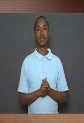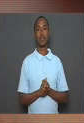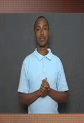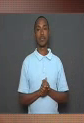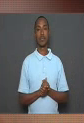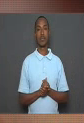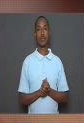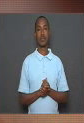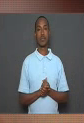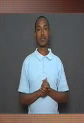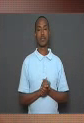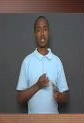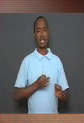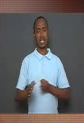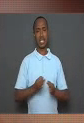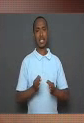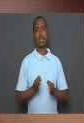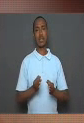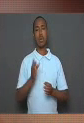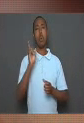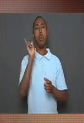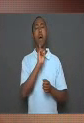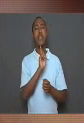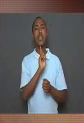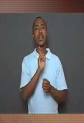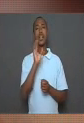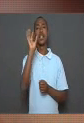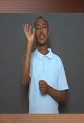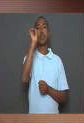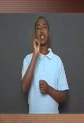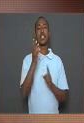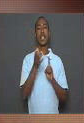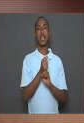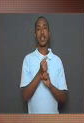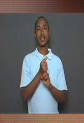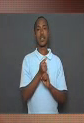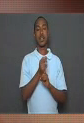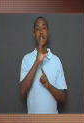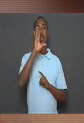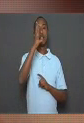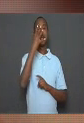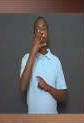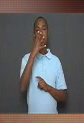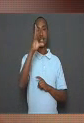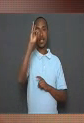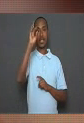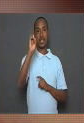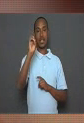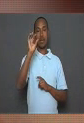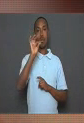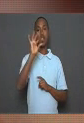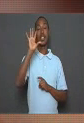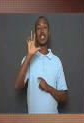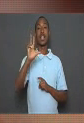Let us figure out what the percentage yield is if 60.3 grams of